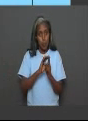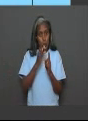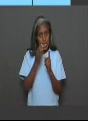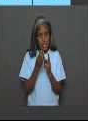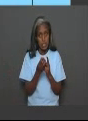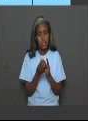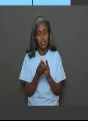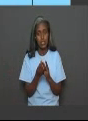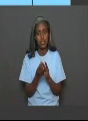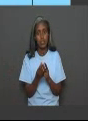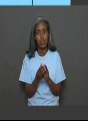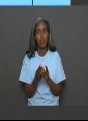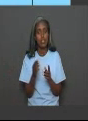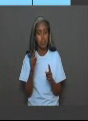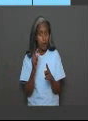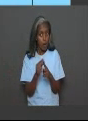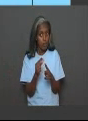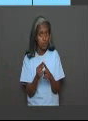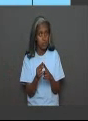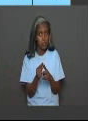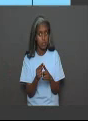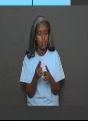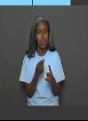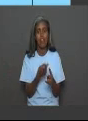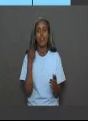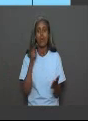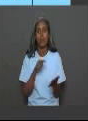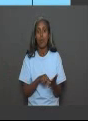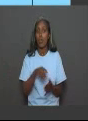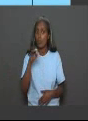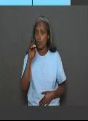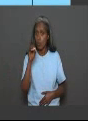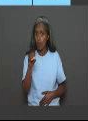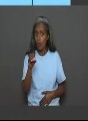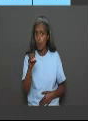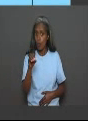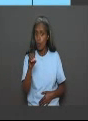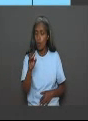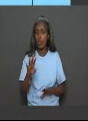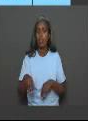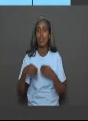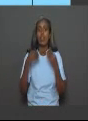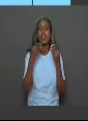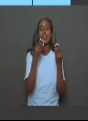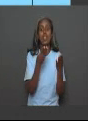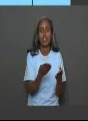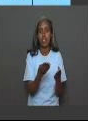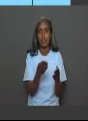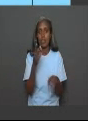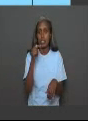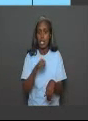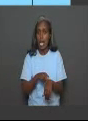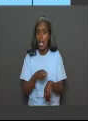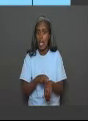The positions of the particle from point O at a given